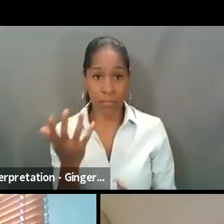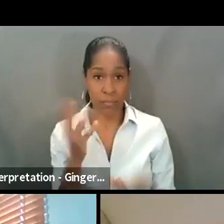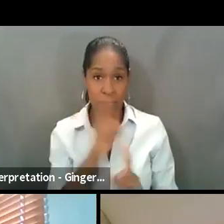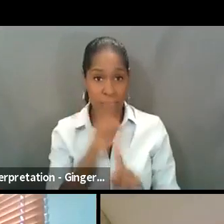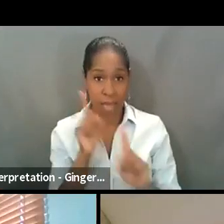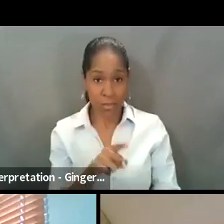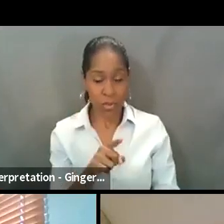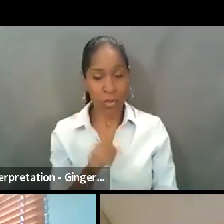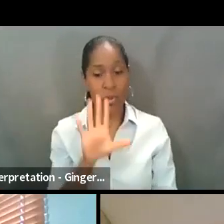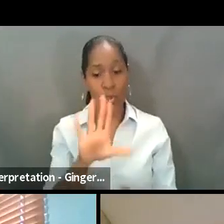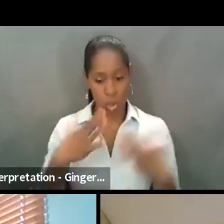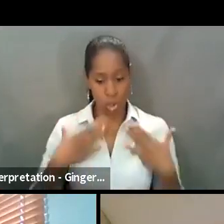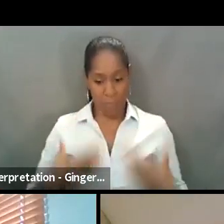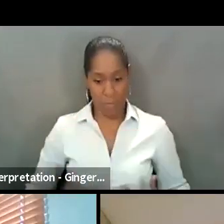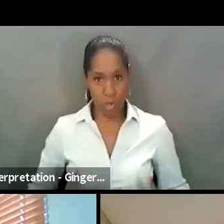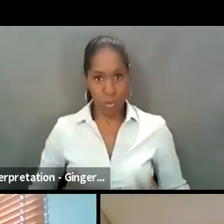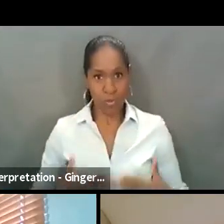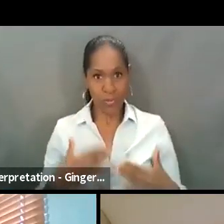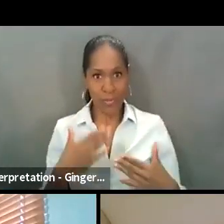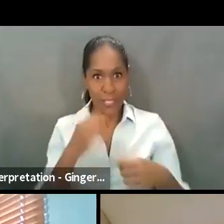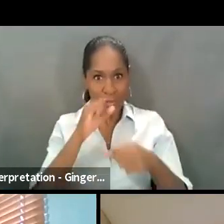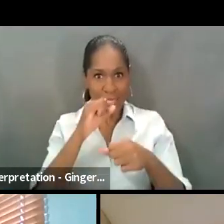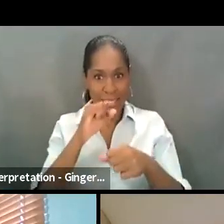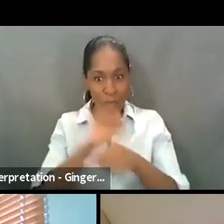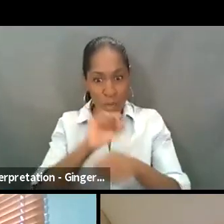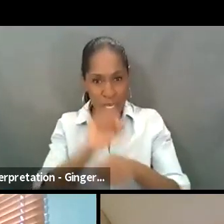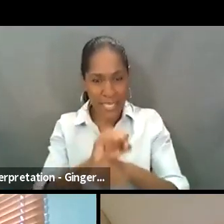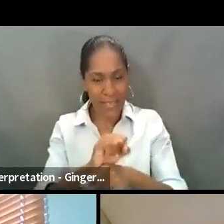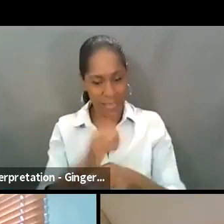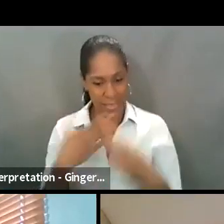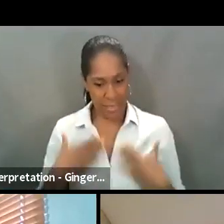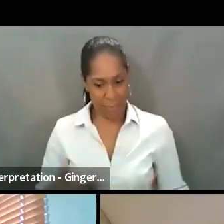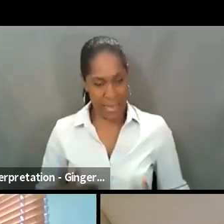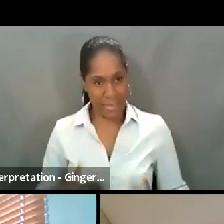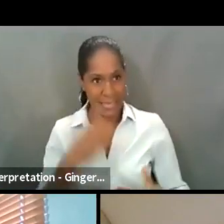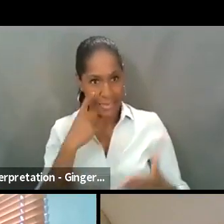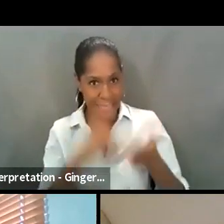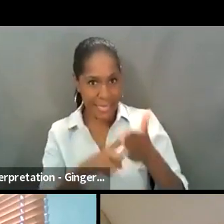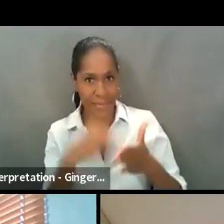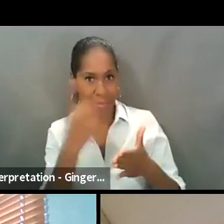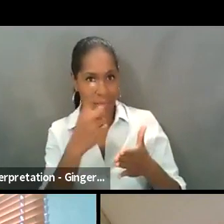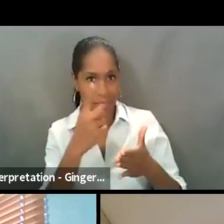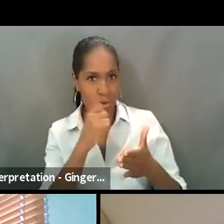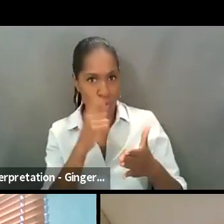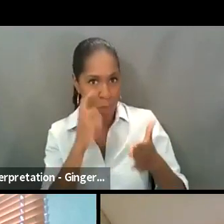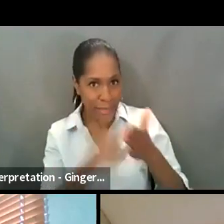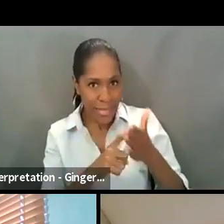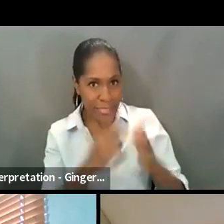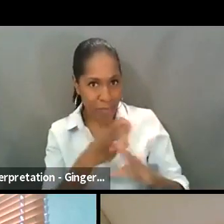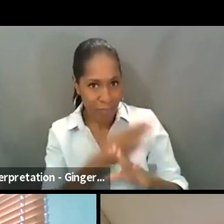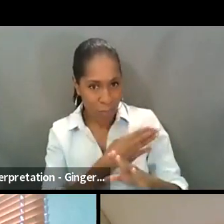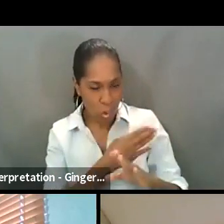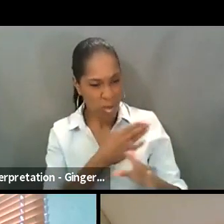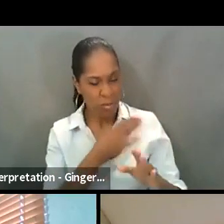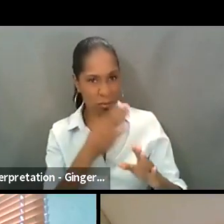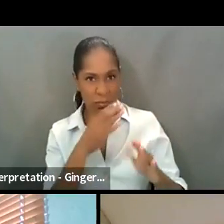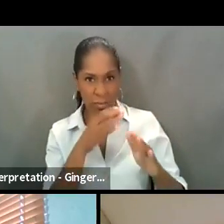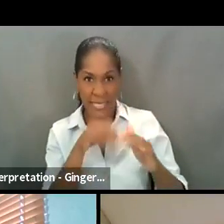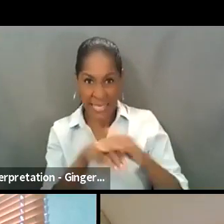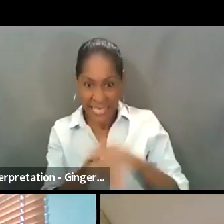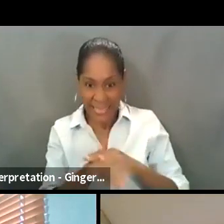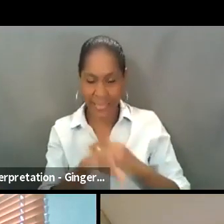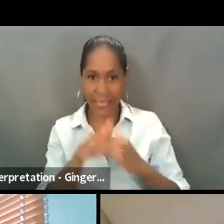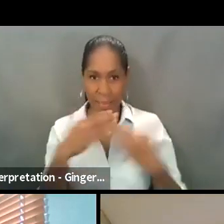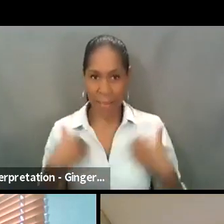your immune system is working. The body is doing what it should. It's seen something different that shouldn't be there, which